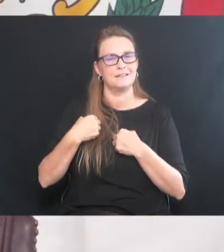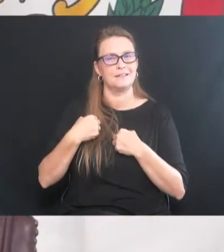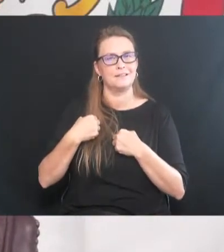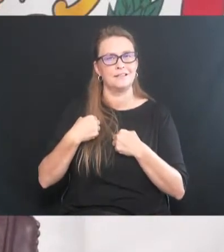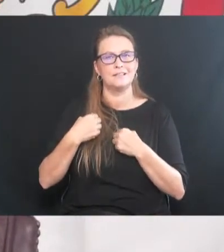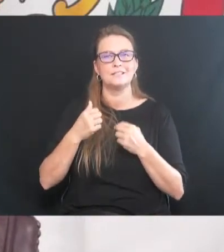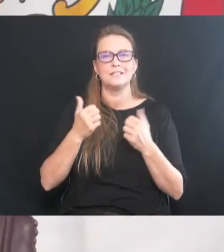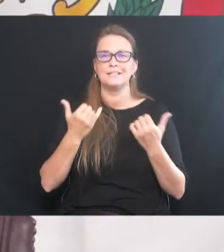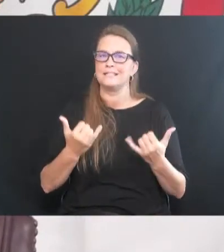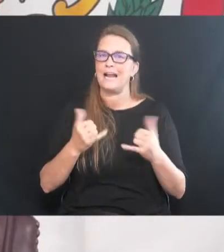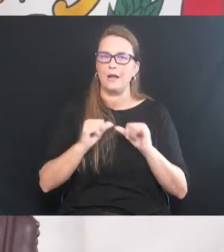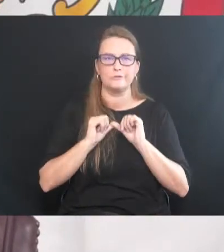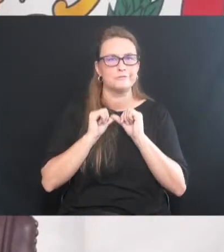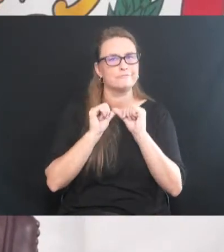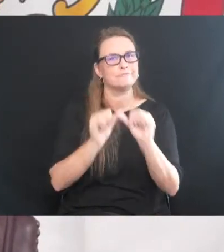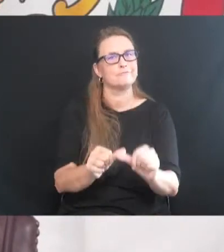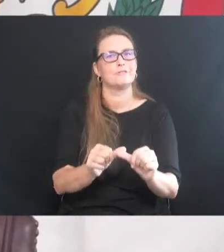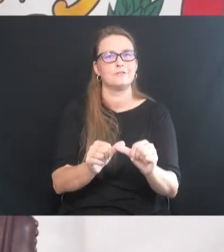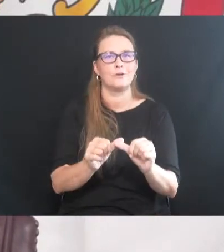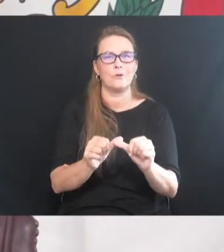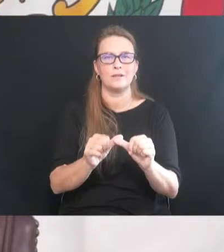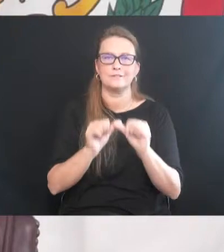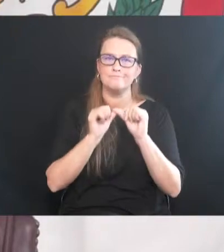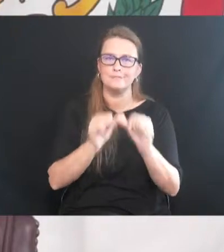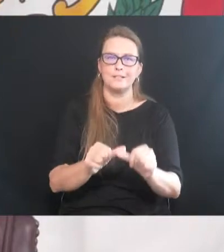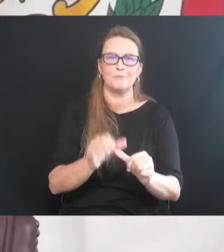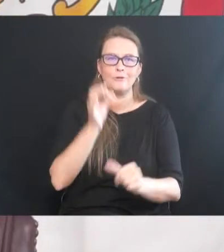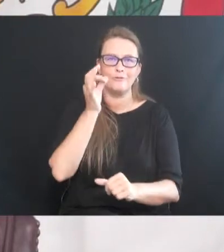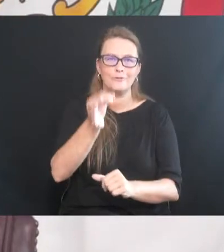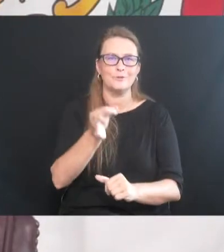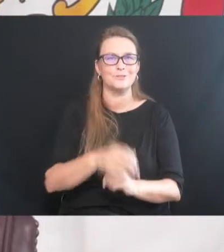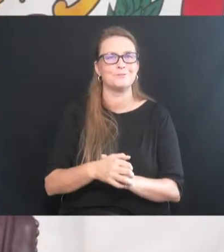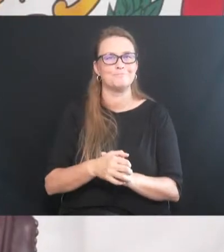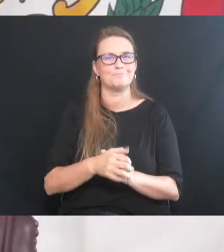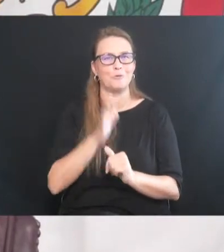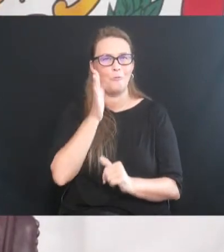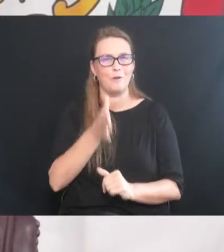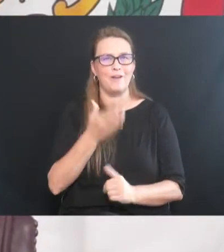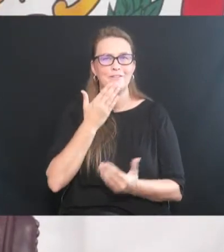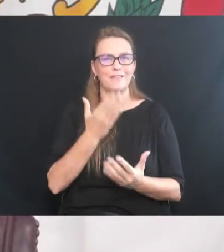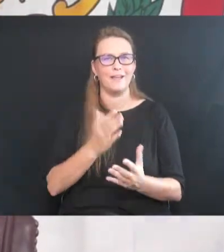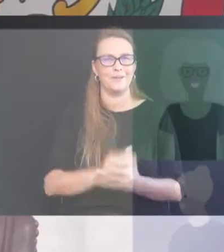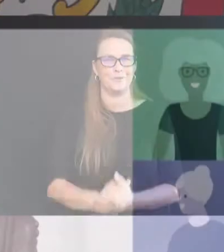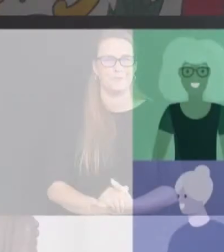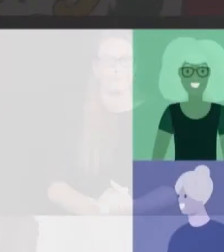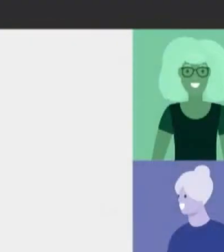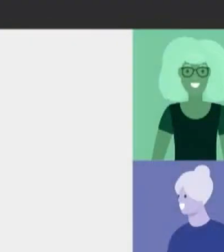way, somehow, just keep going and keep going north. We're going to get through this. Thank you so much.